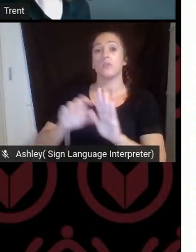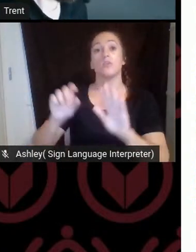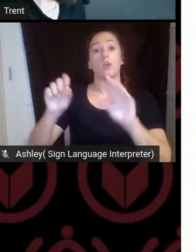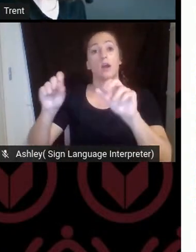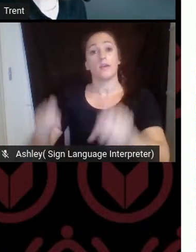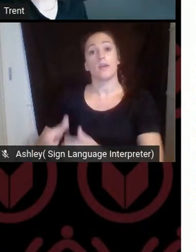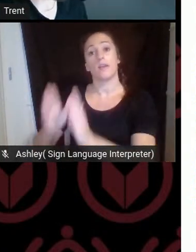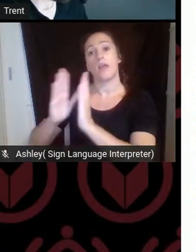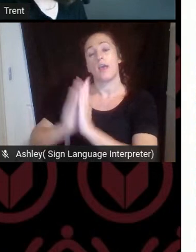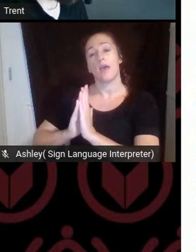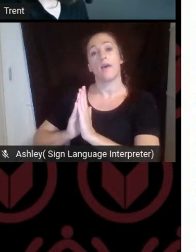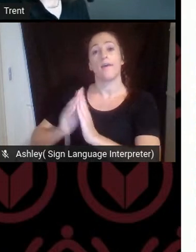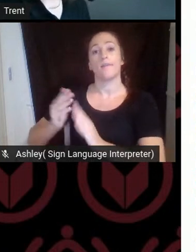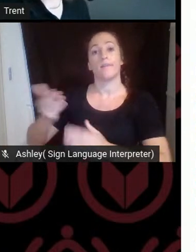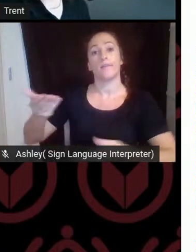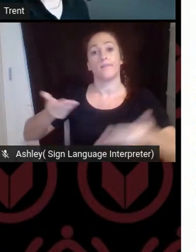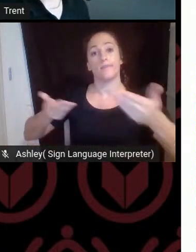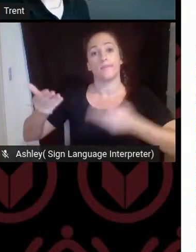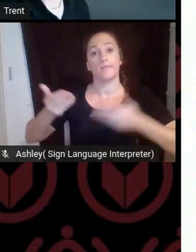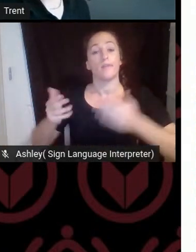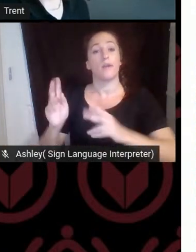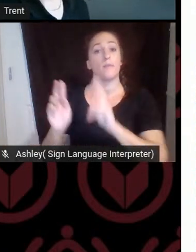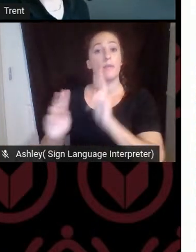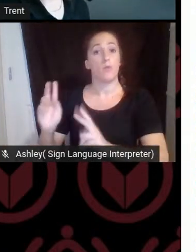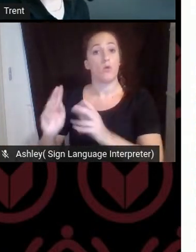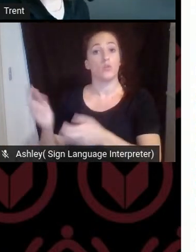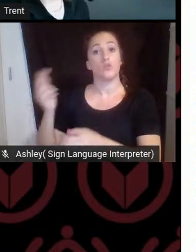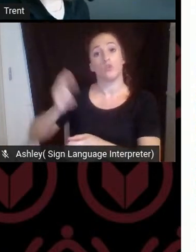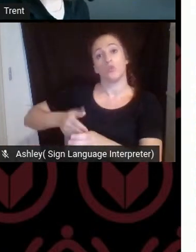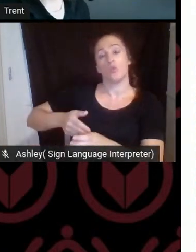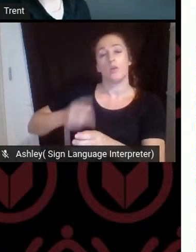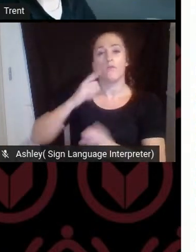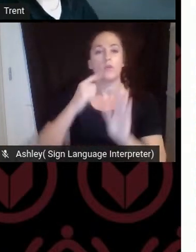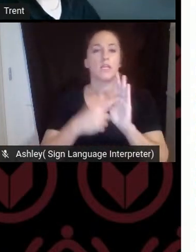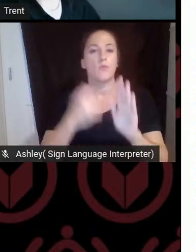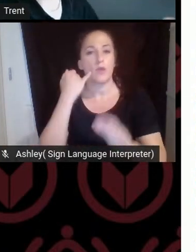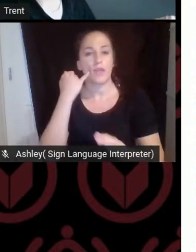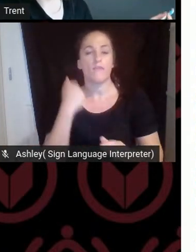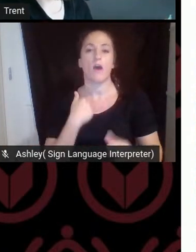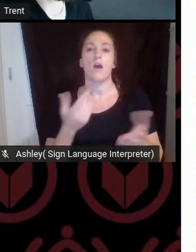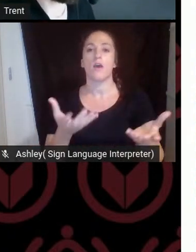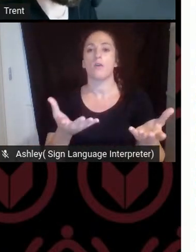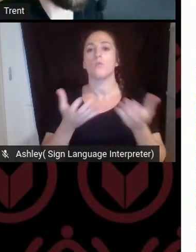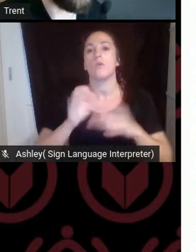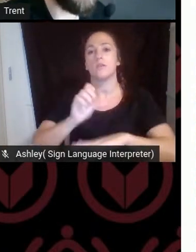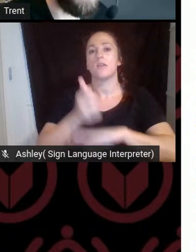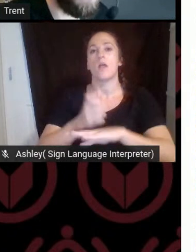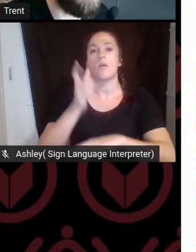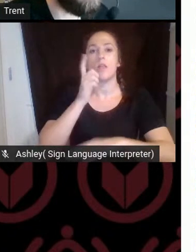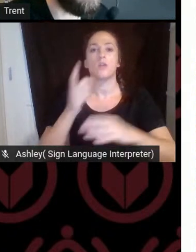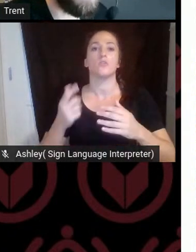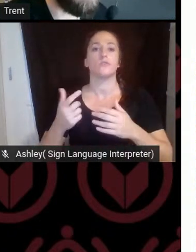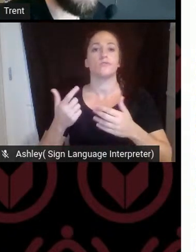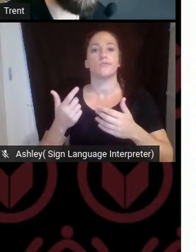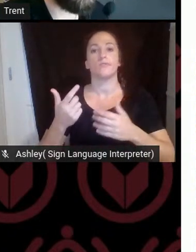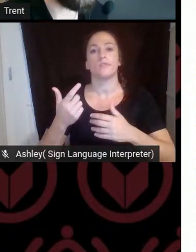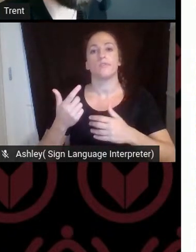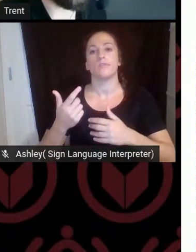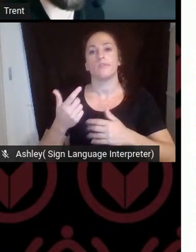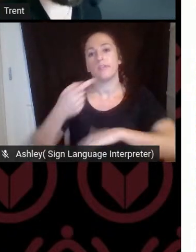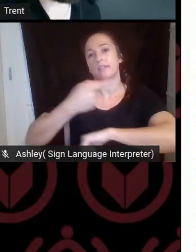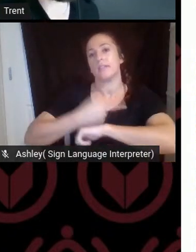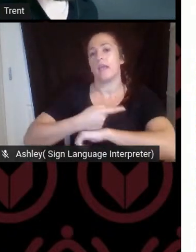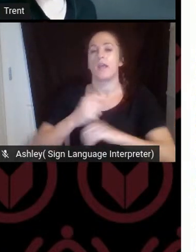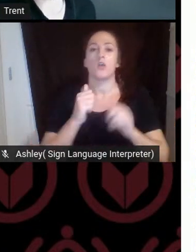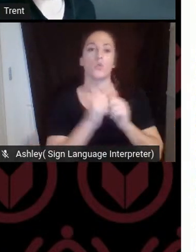have a lunch break with Rebecca. I'm going to type her name in, and there she is. And then from there, I can